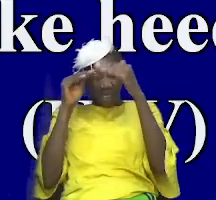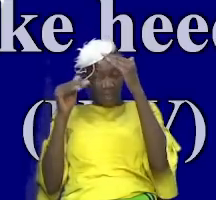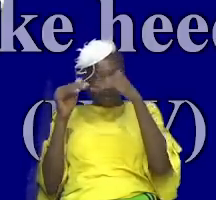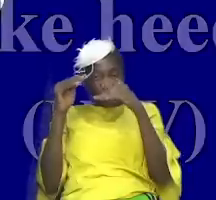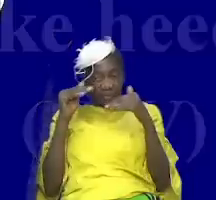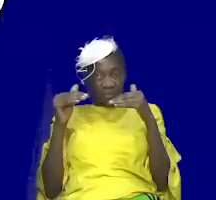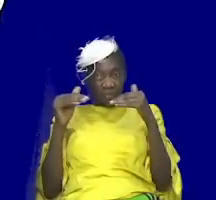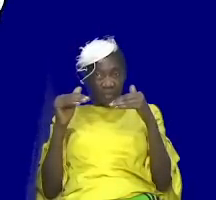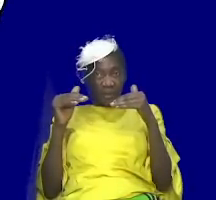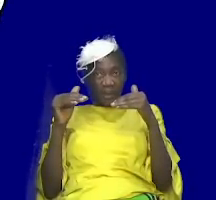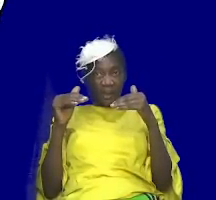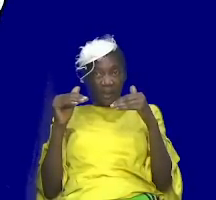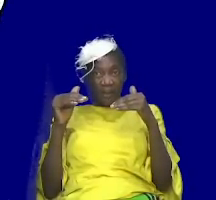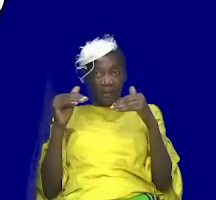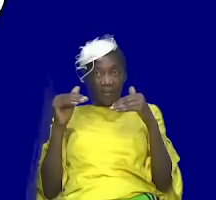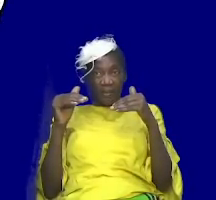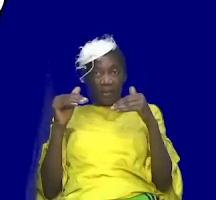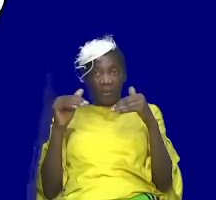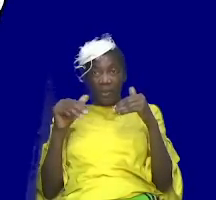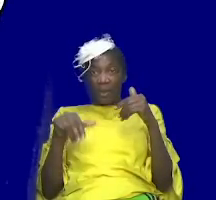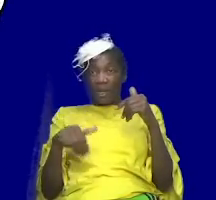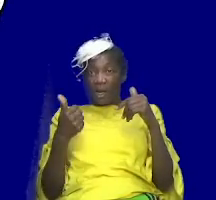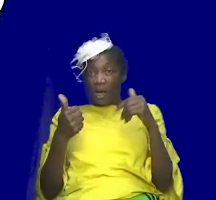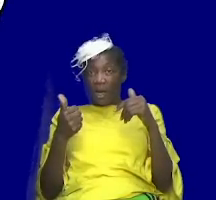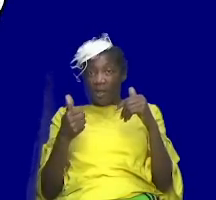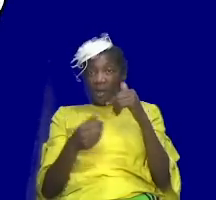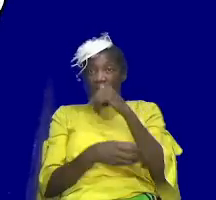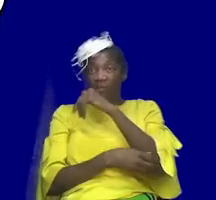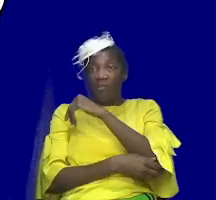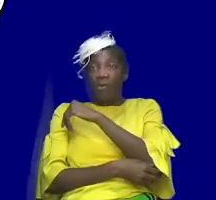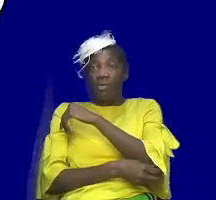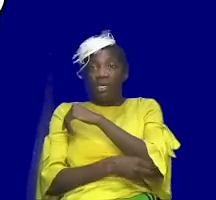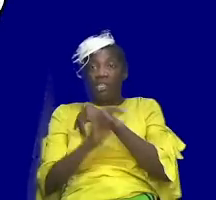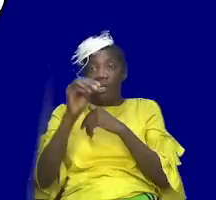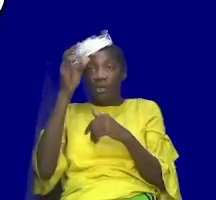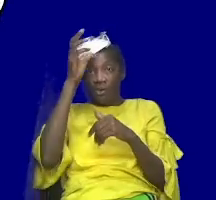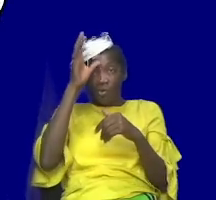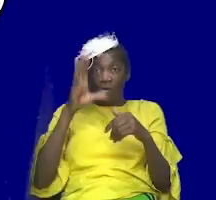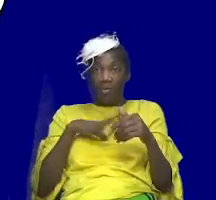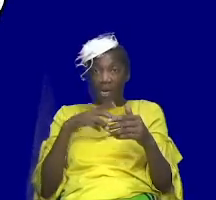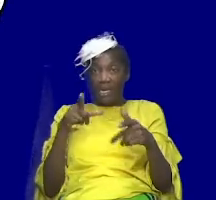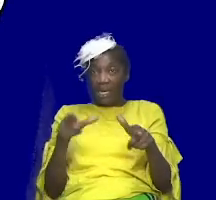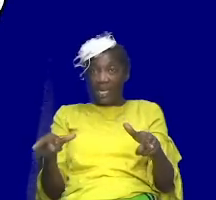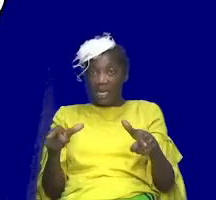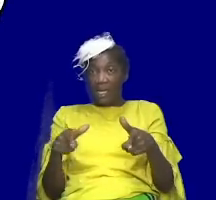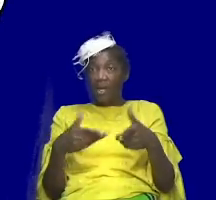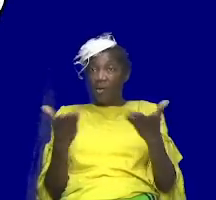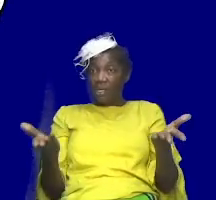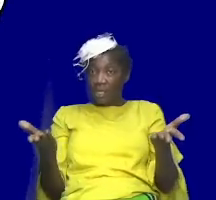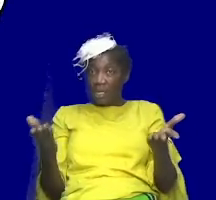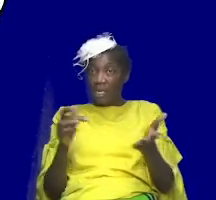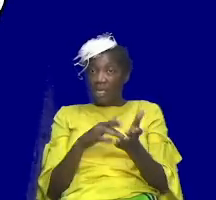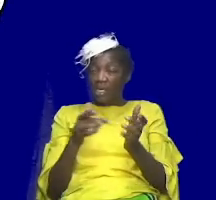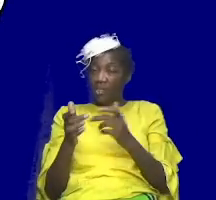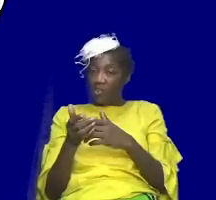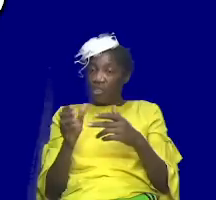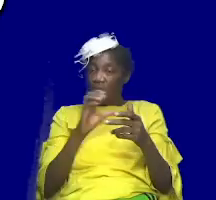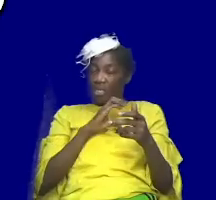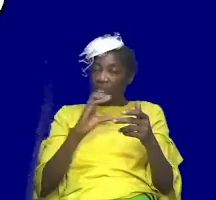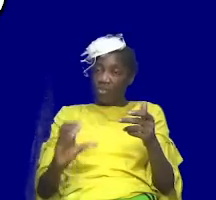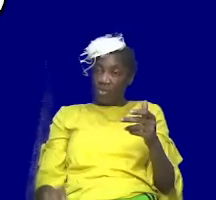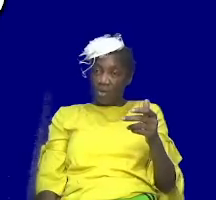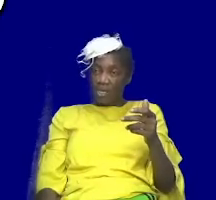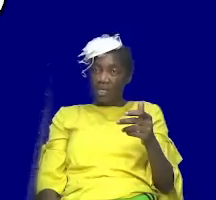Let us read on. So take heed how you build, for other foundation can no man lay than that is laid, which is Jesus Christ. And we just established